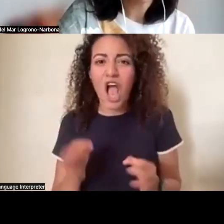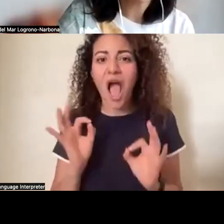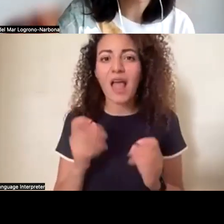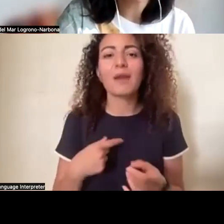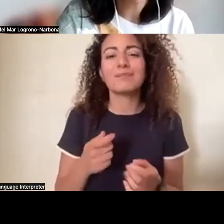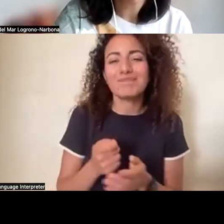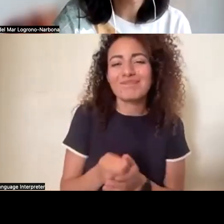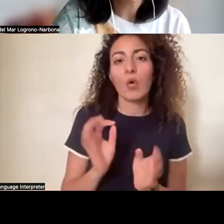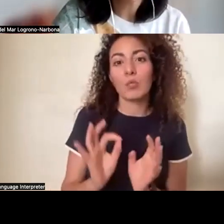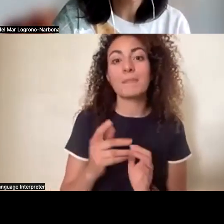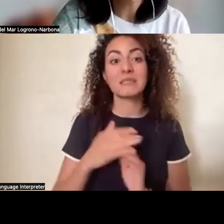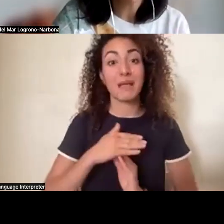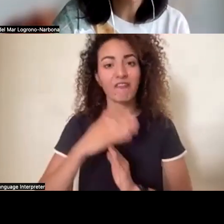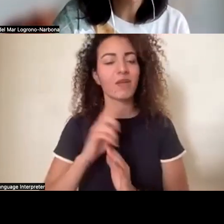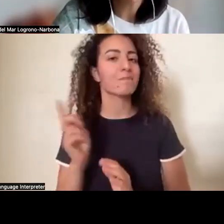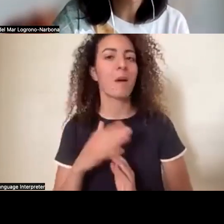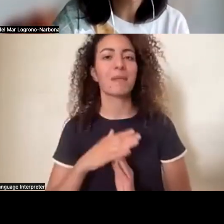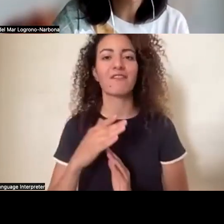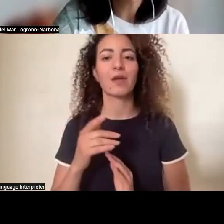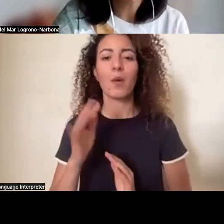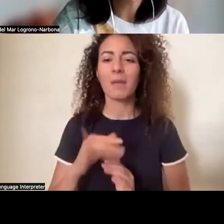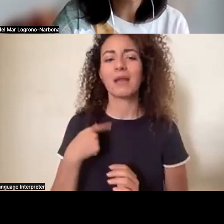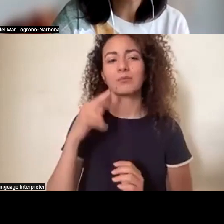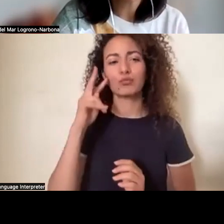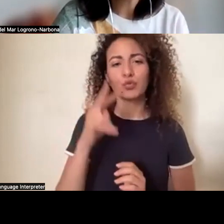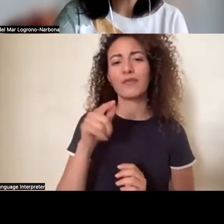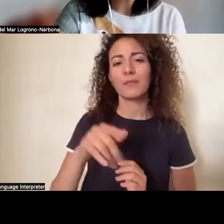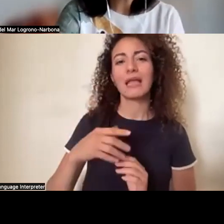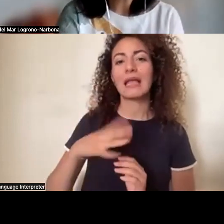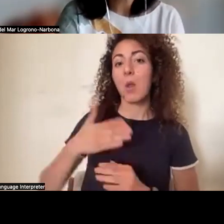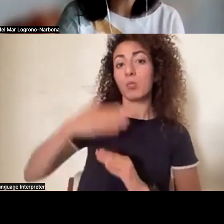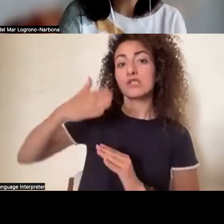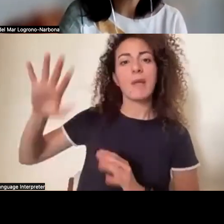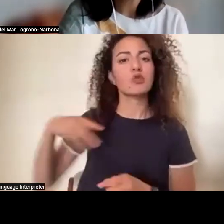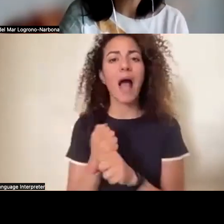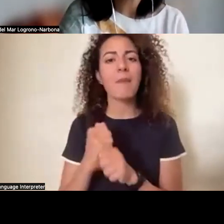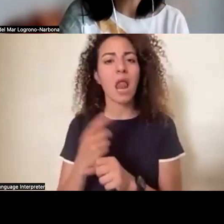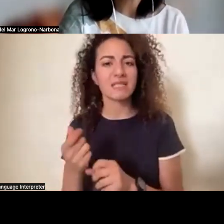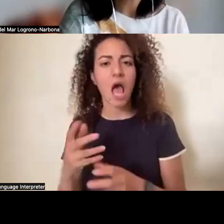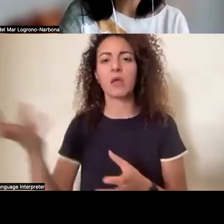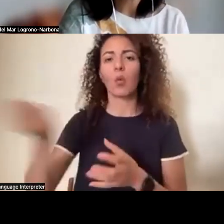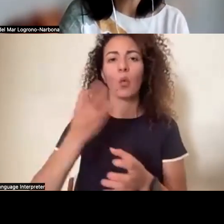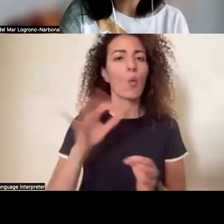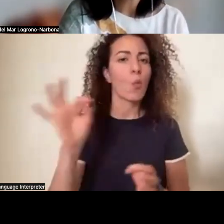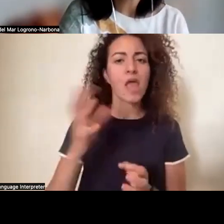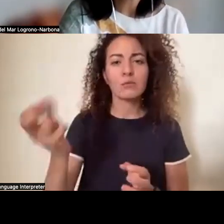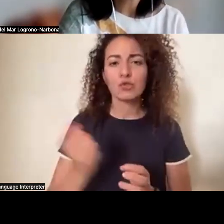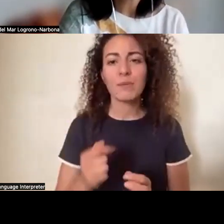I doubt. It is not sustainable. I don't know how you are planning, or how, I mean, the implementing organizations are planning